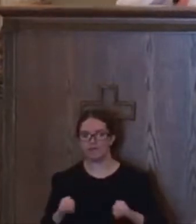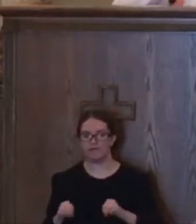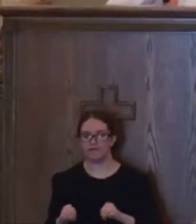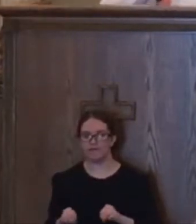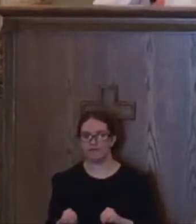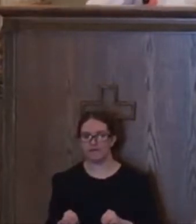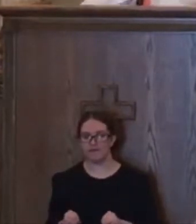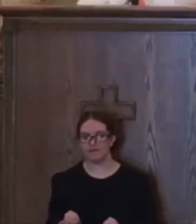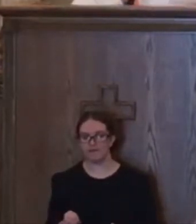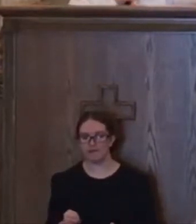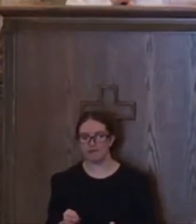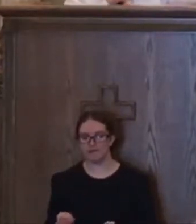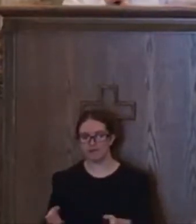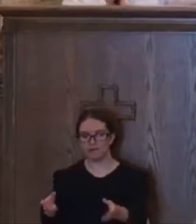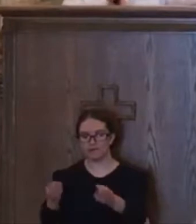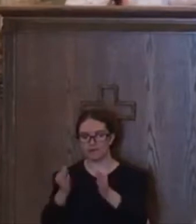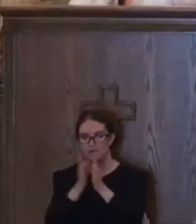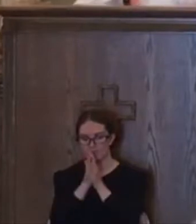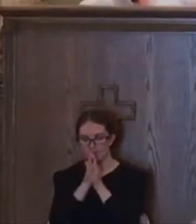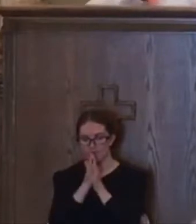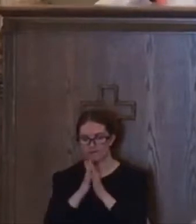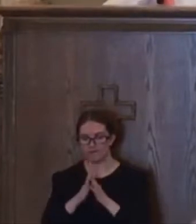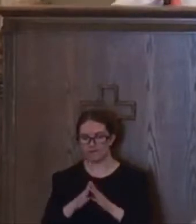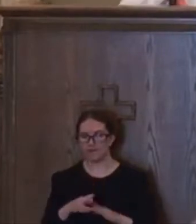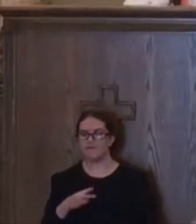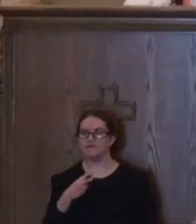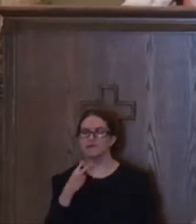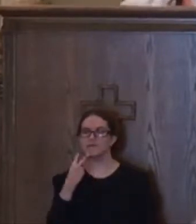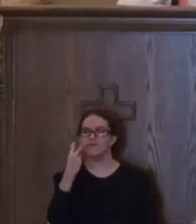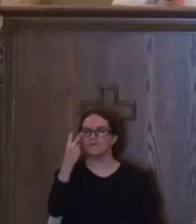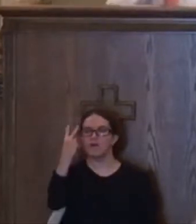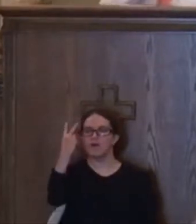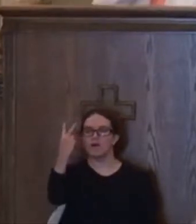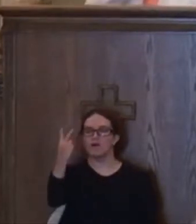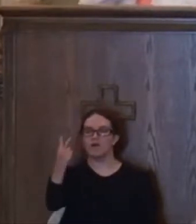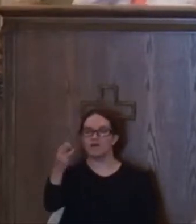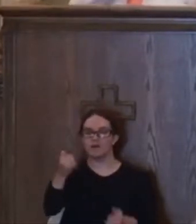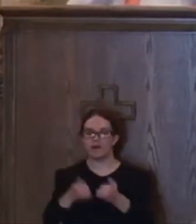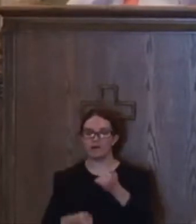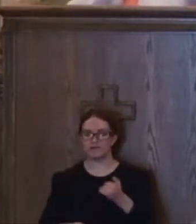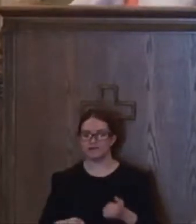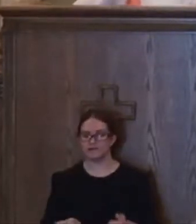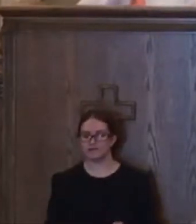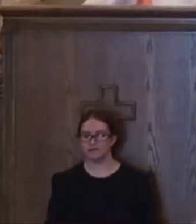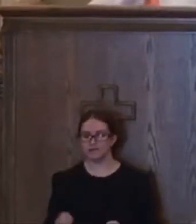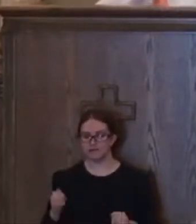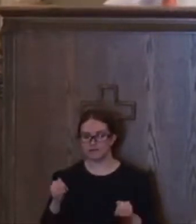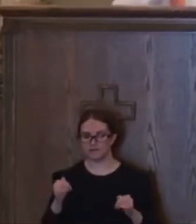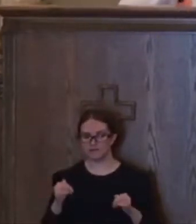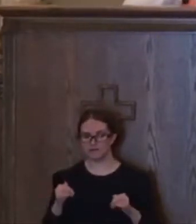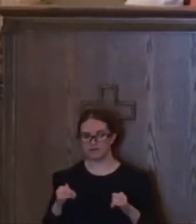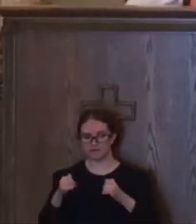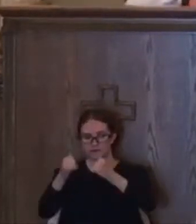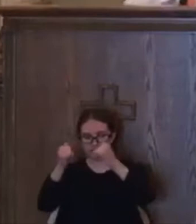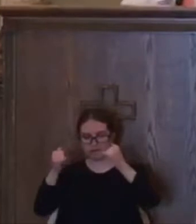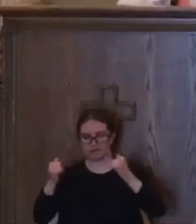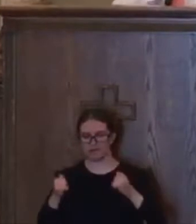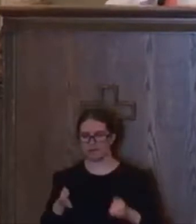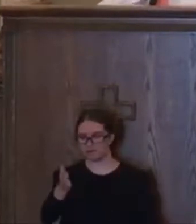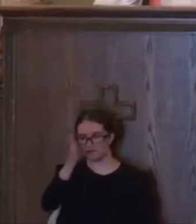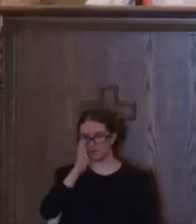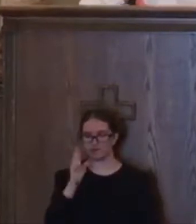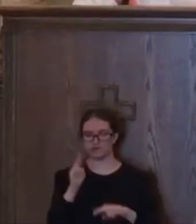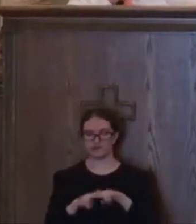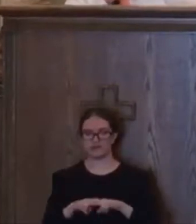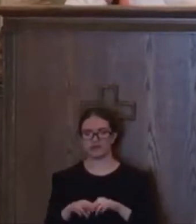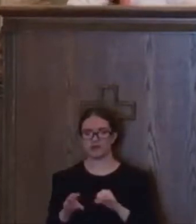he's coming forth on your prayers, when you lift up your voice, the last thing you need is an image of God just sitting down and not